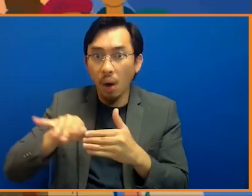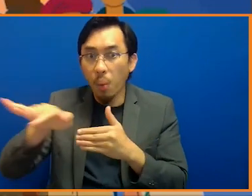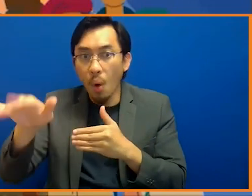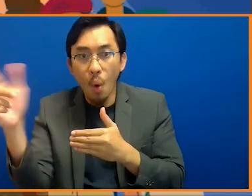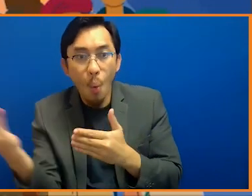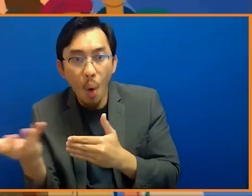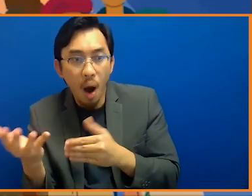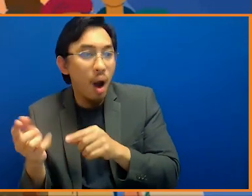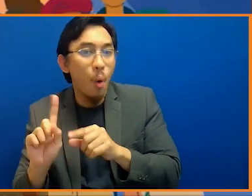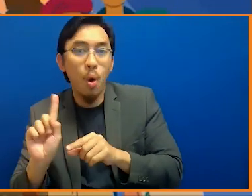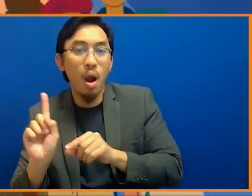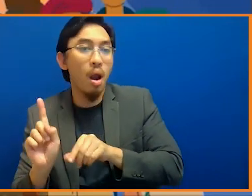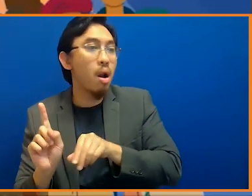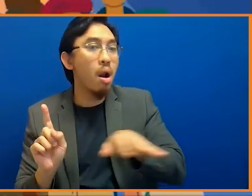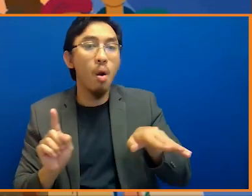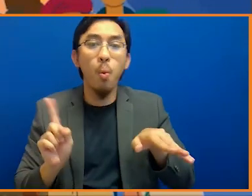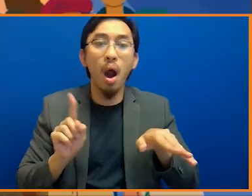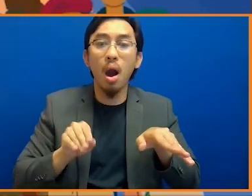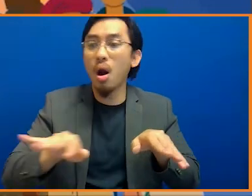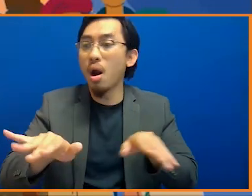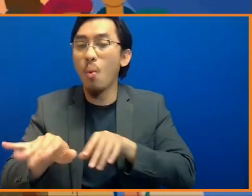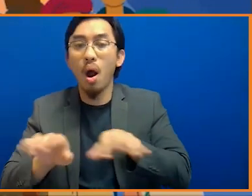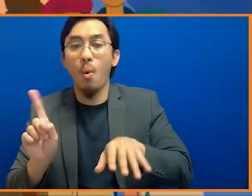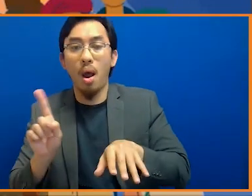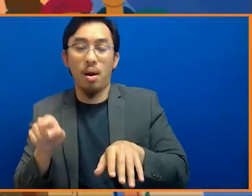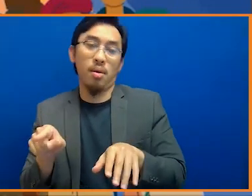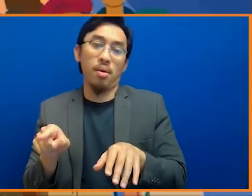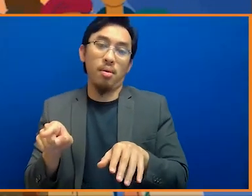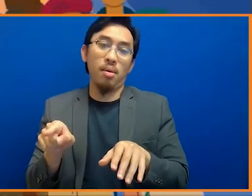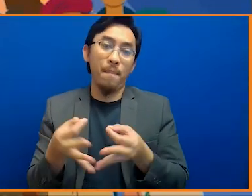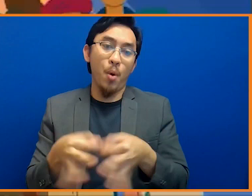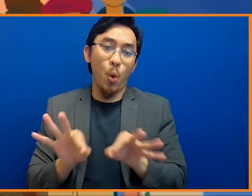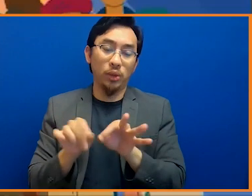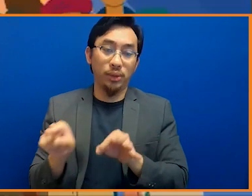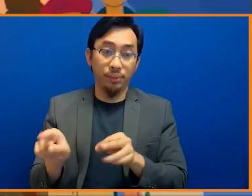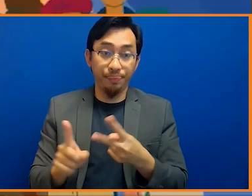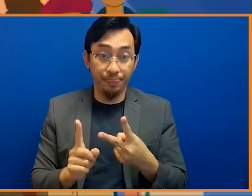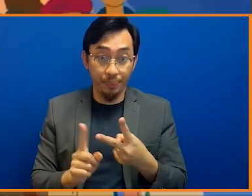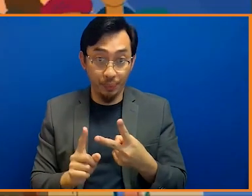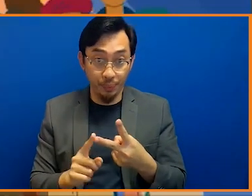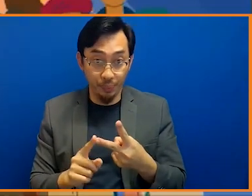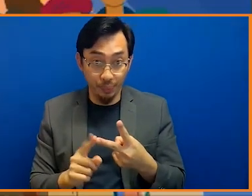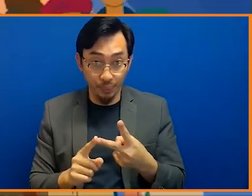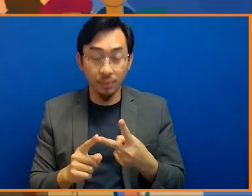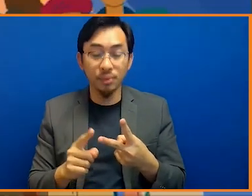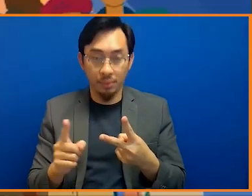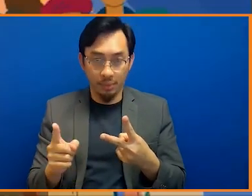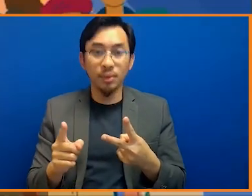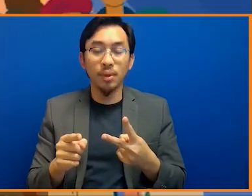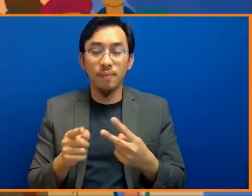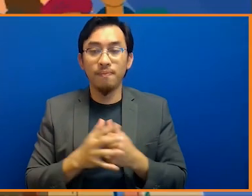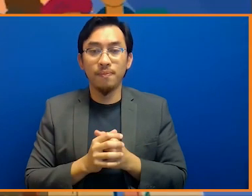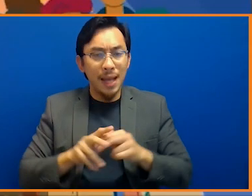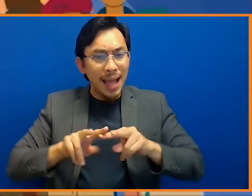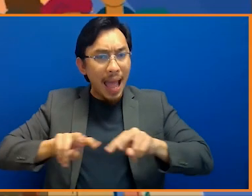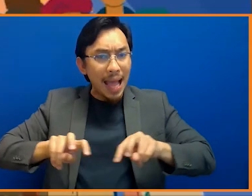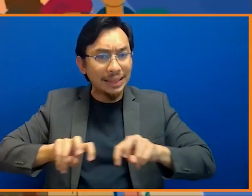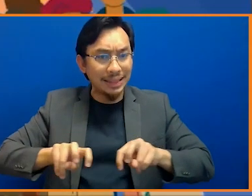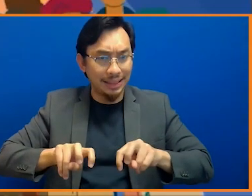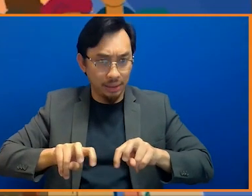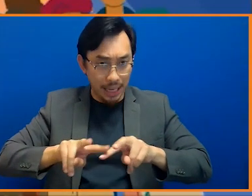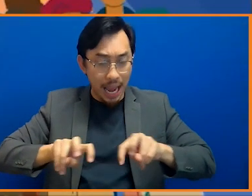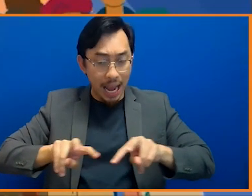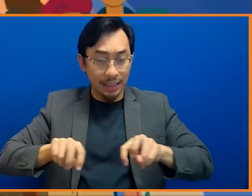in around your area. Right? Then secondly is to disseminate the result of